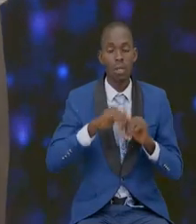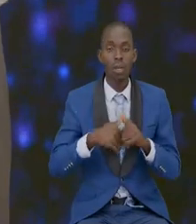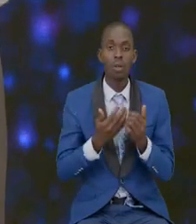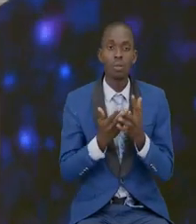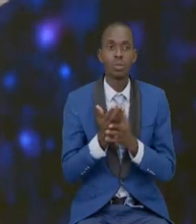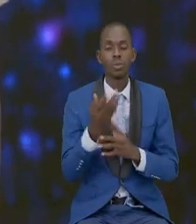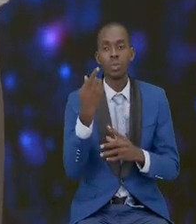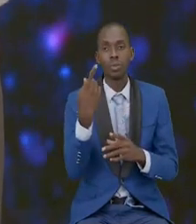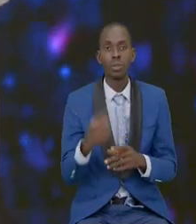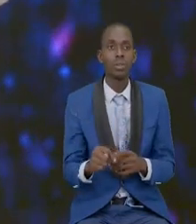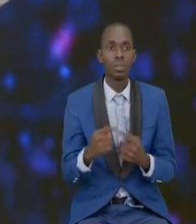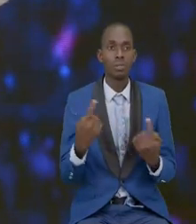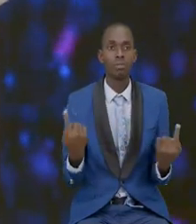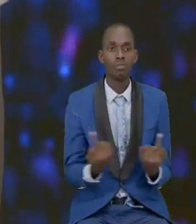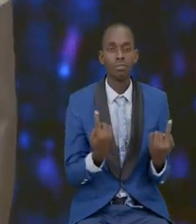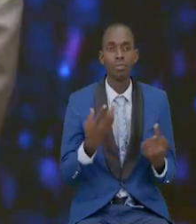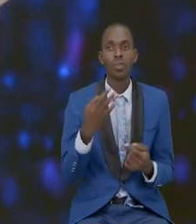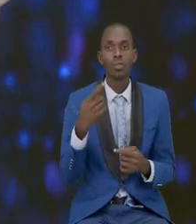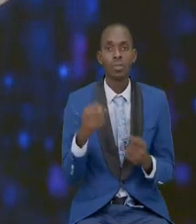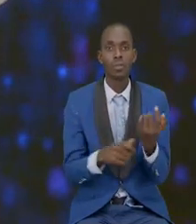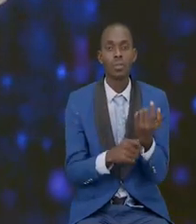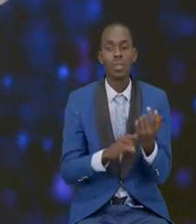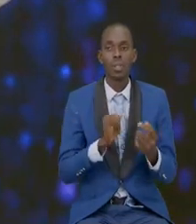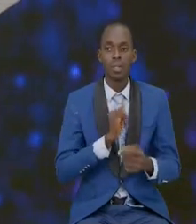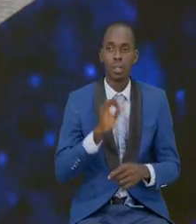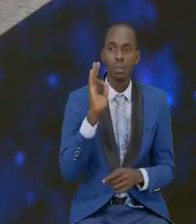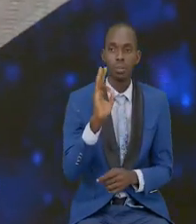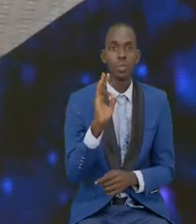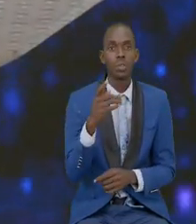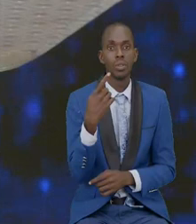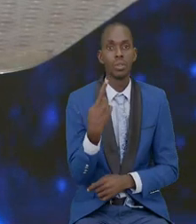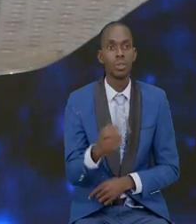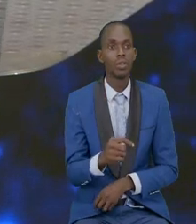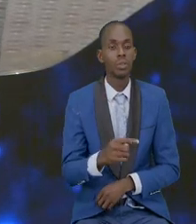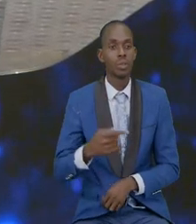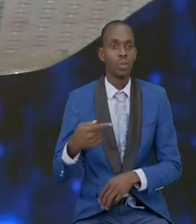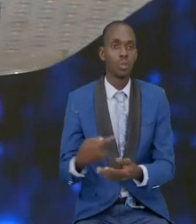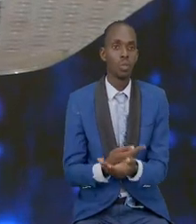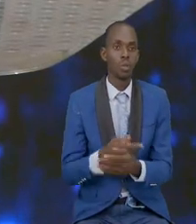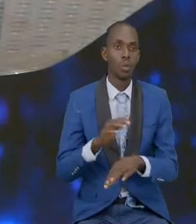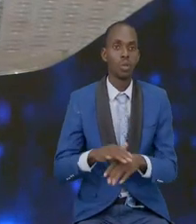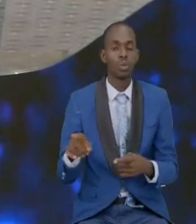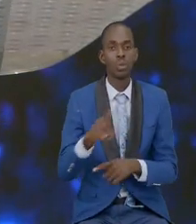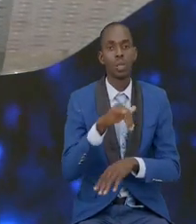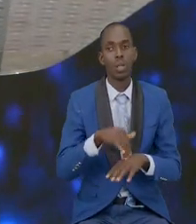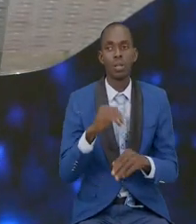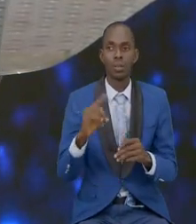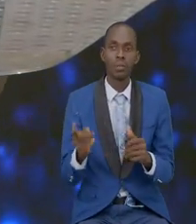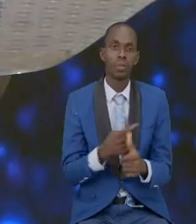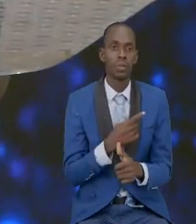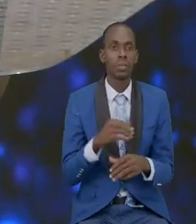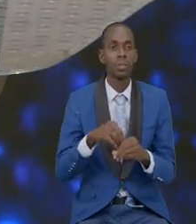the infirmity of the flesh I preached the gospel unto you at the first.